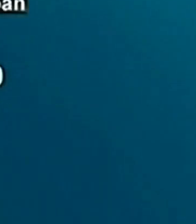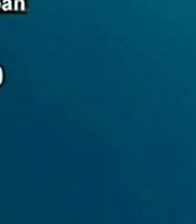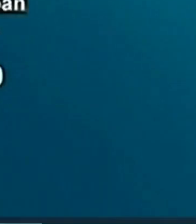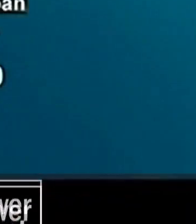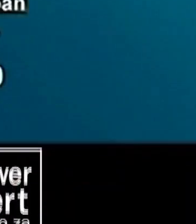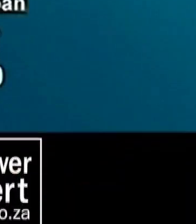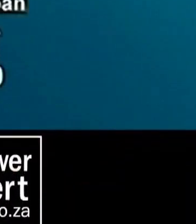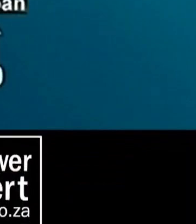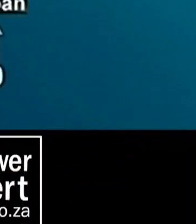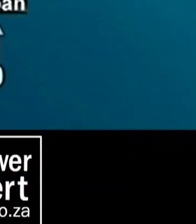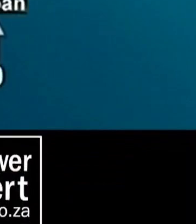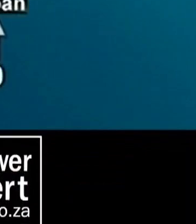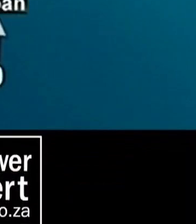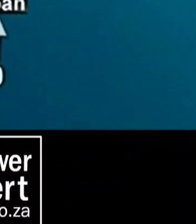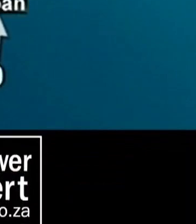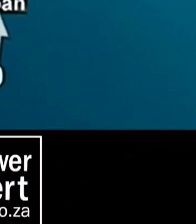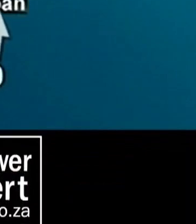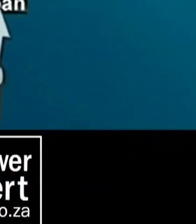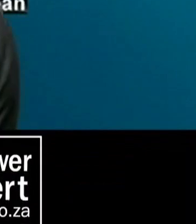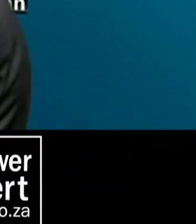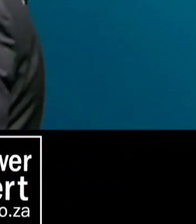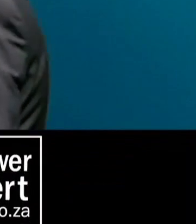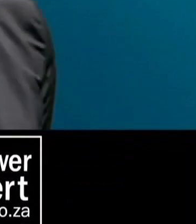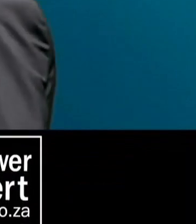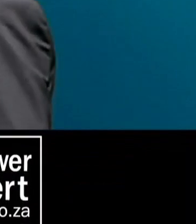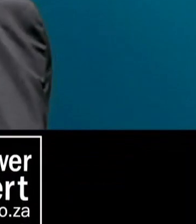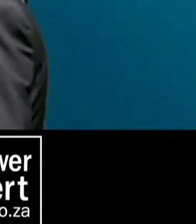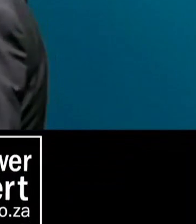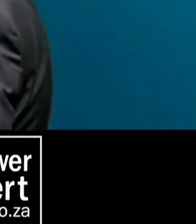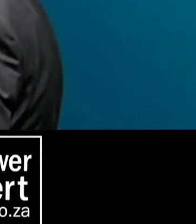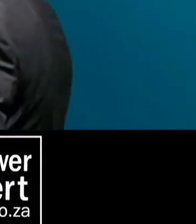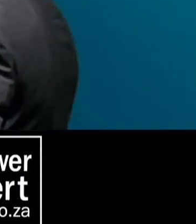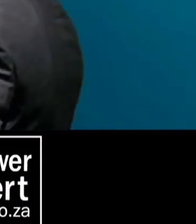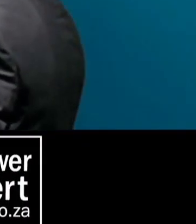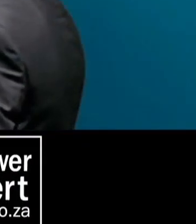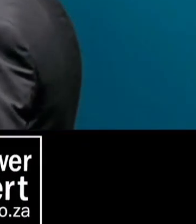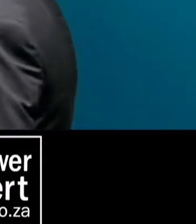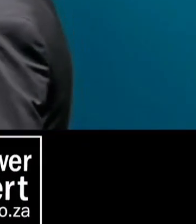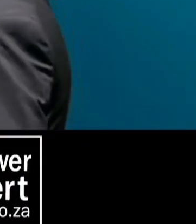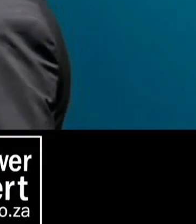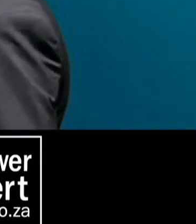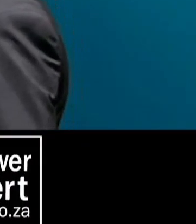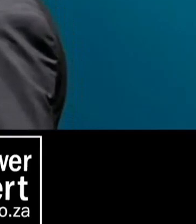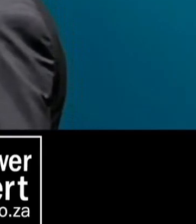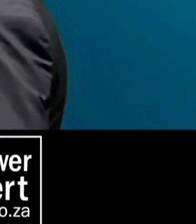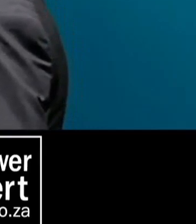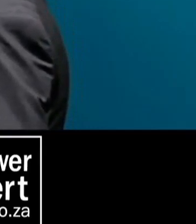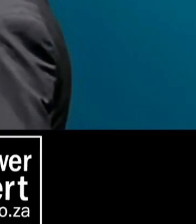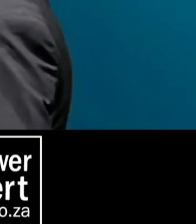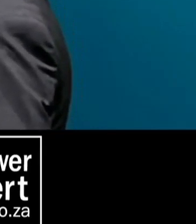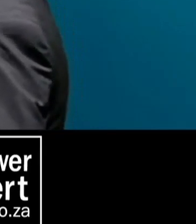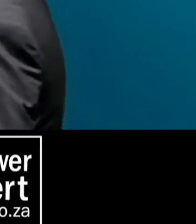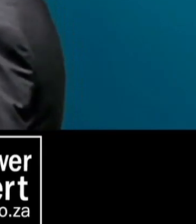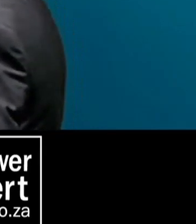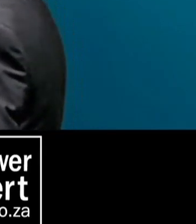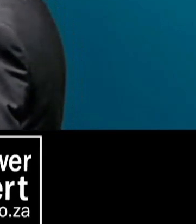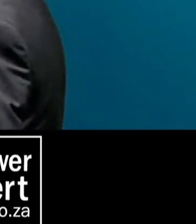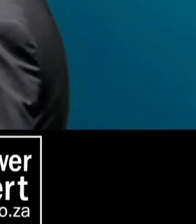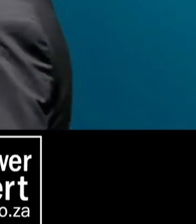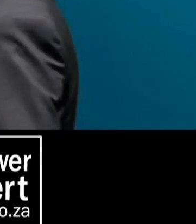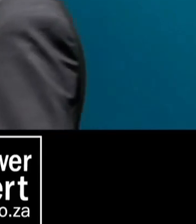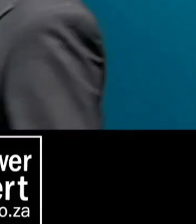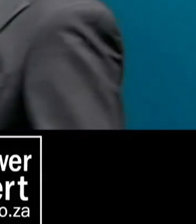Akagola bo ga tše di ka lapeng Thobela re lebelle ka kanyo ya bosobošego mya lehono re lebetse dikgonagalo tše dipula ka diperesente tše 30 wena o tla ba go le go ona dikarolo tša gona ka